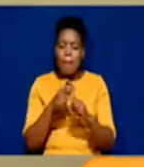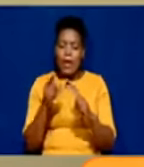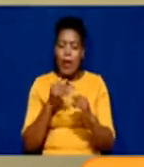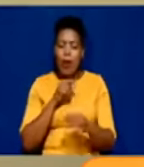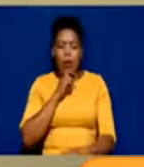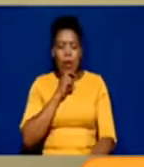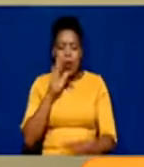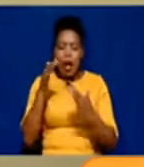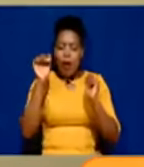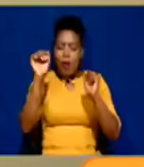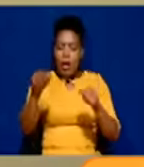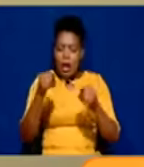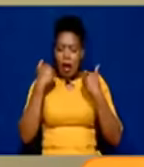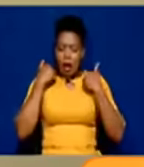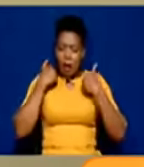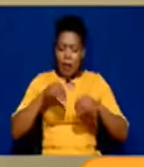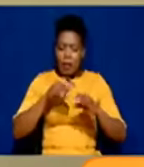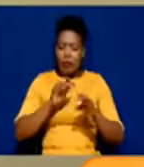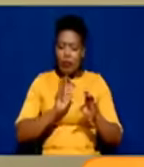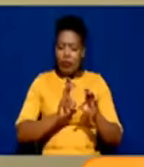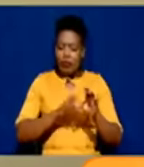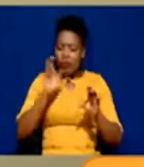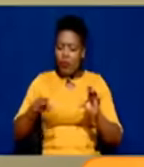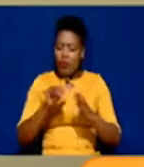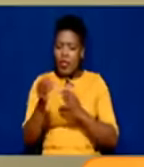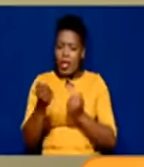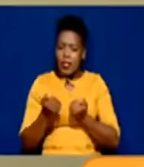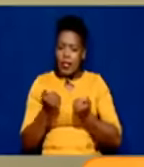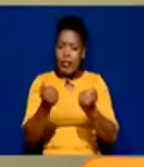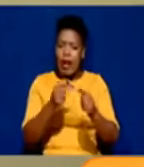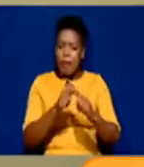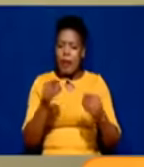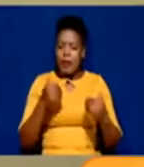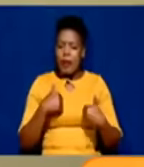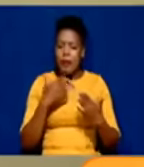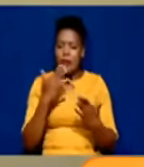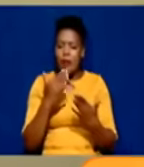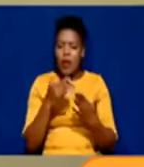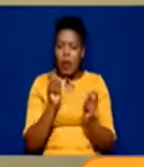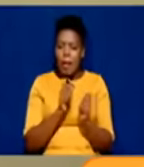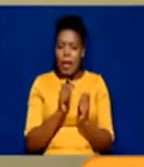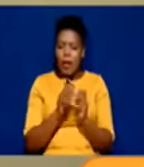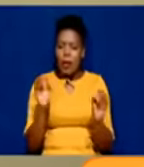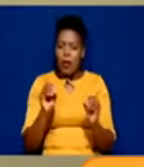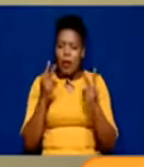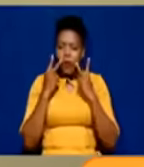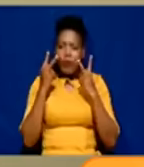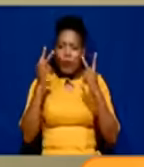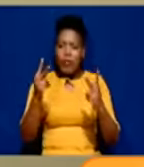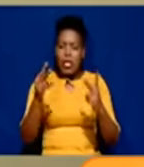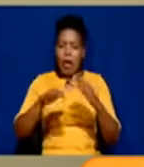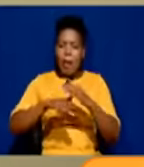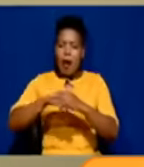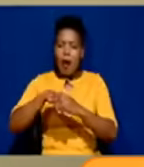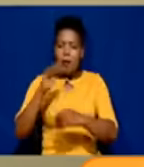come out of such a car and they don't have at least some wounds? Because if you see them outside